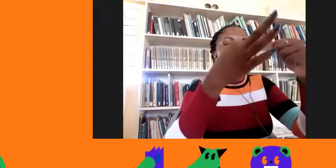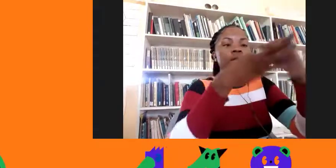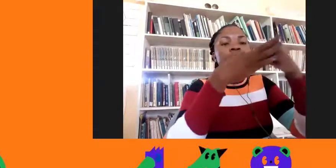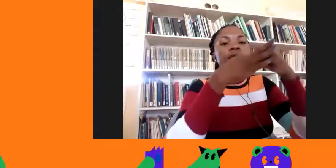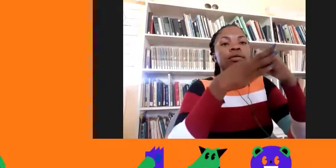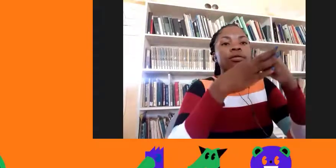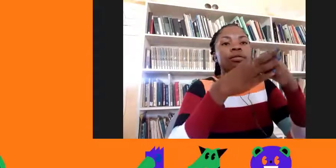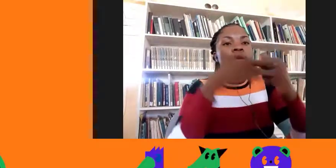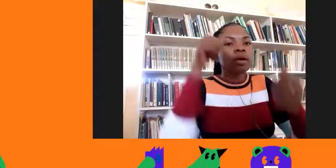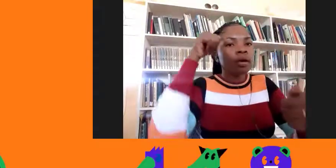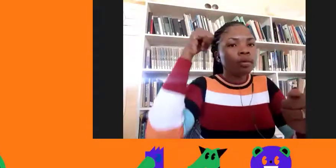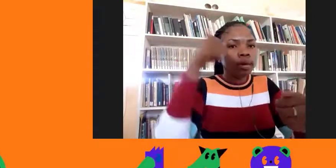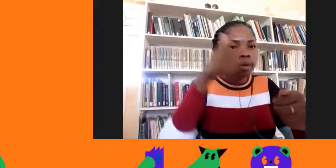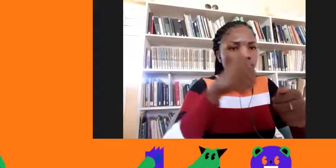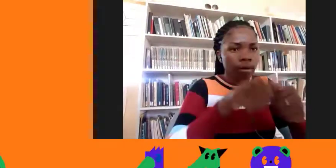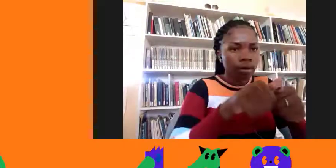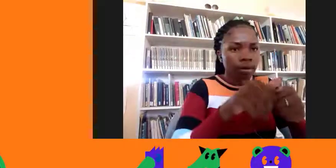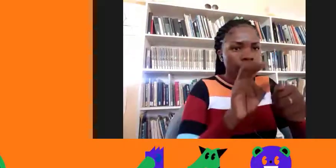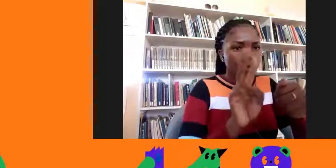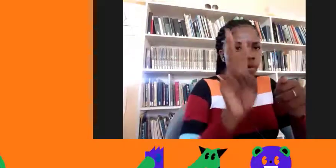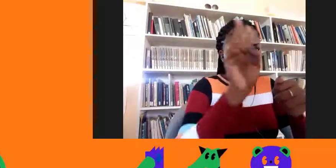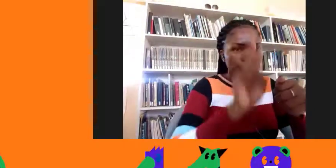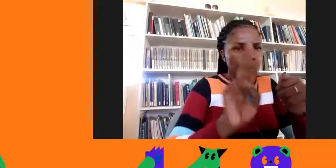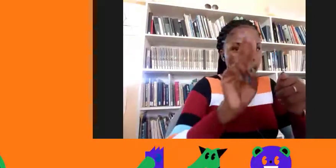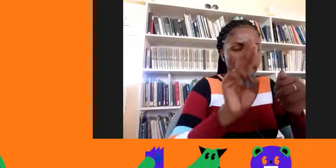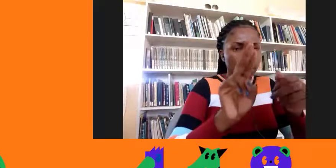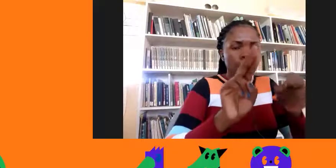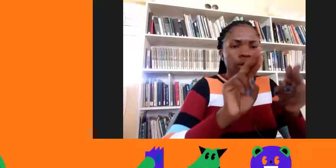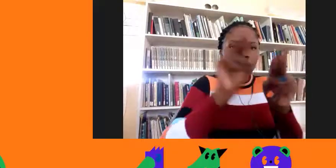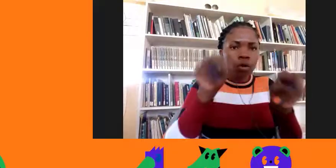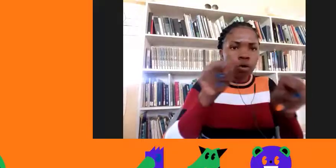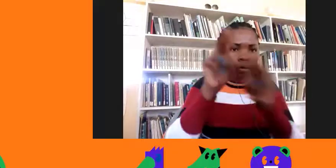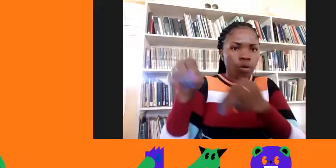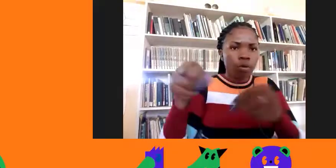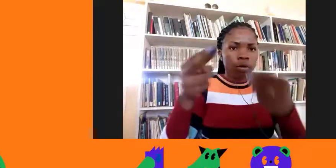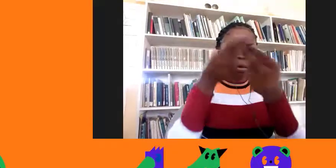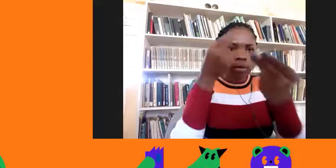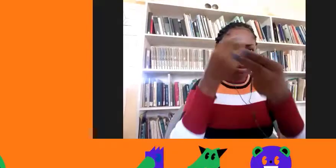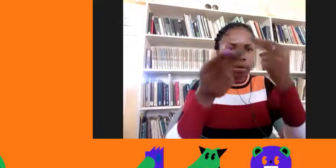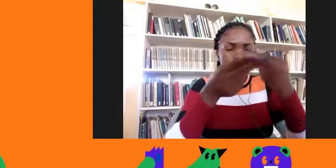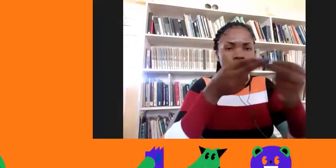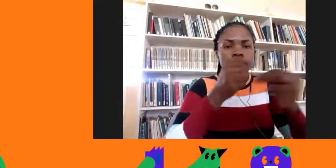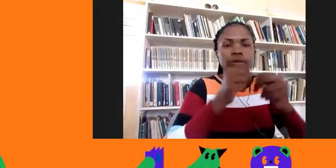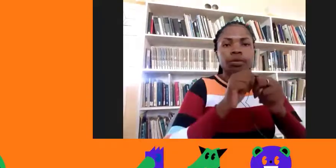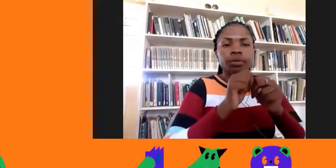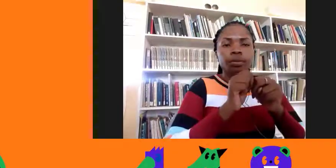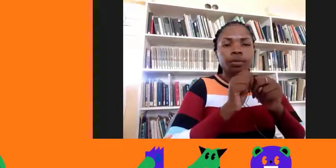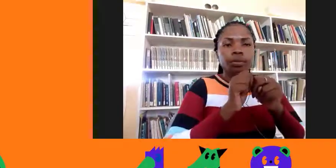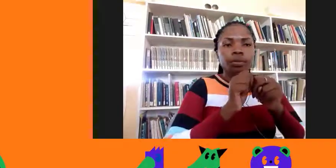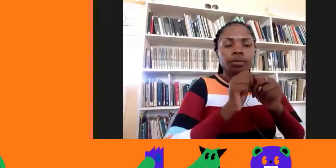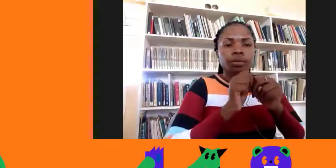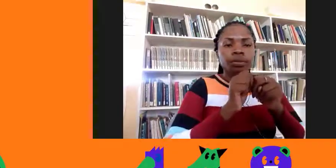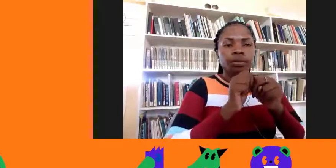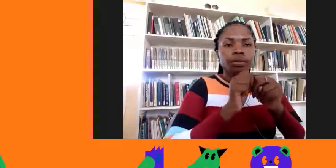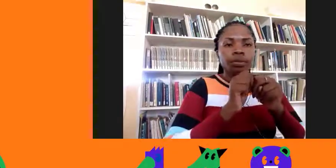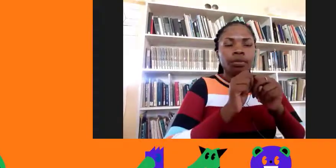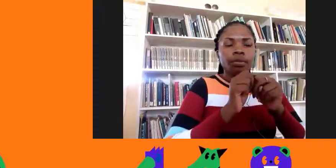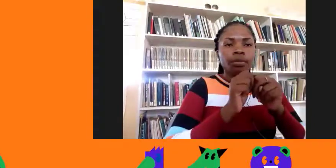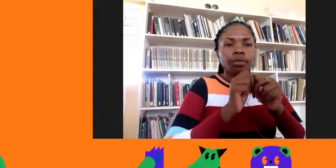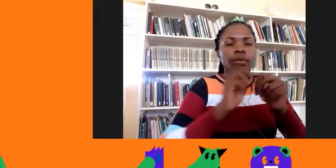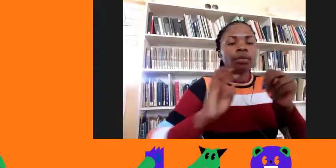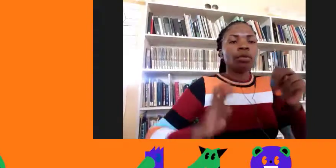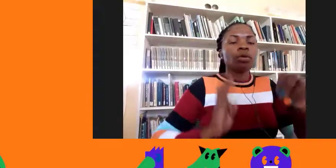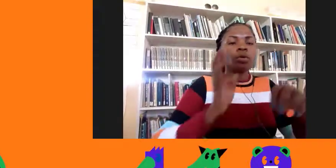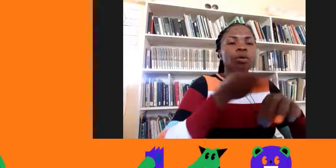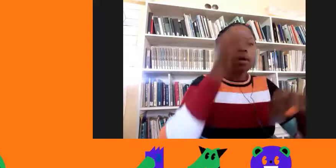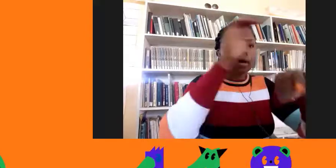Remember, using the modern way of multiplication, we got the answer